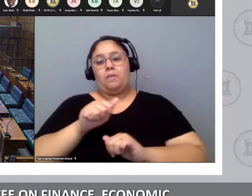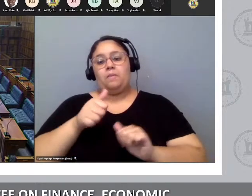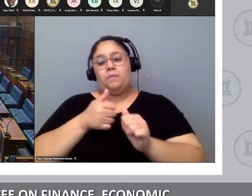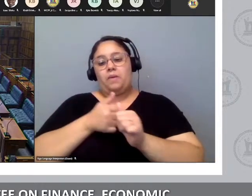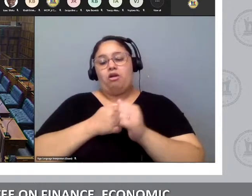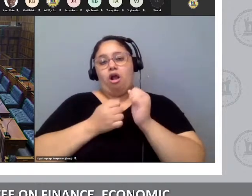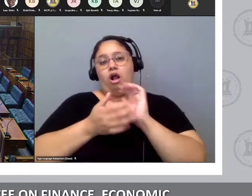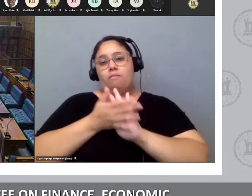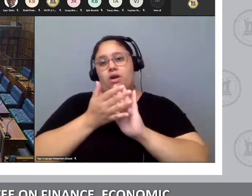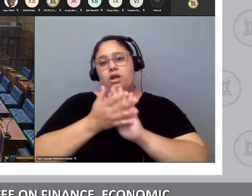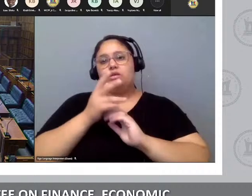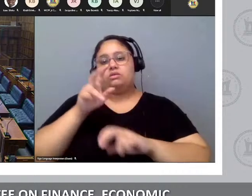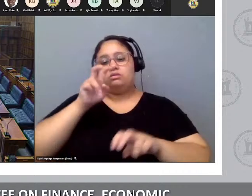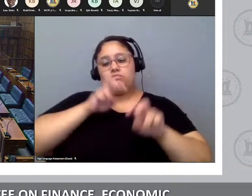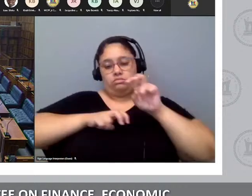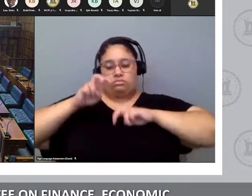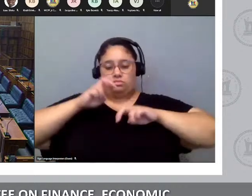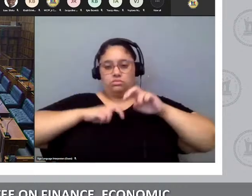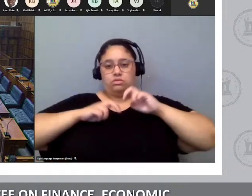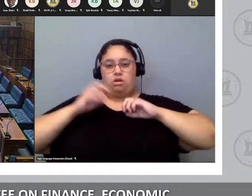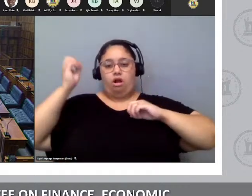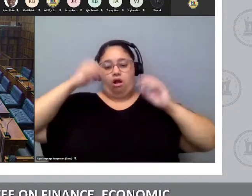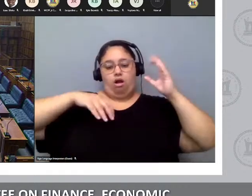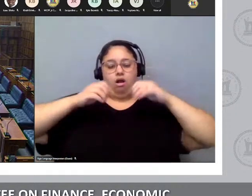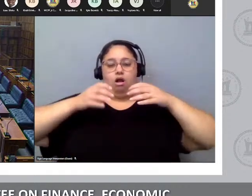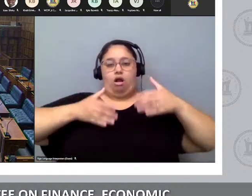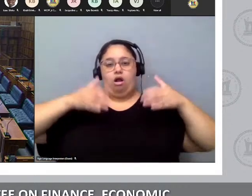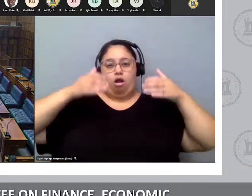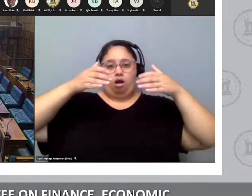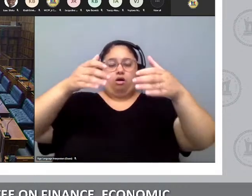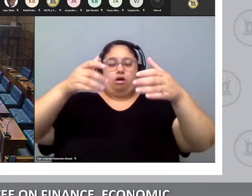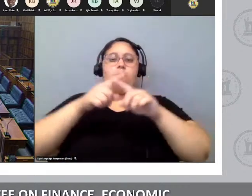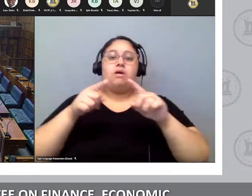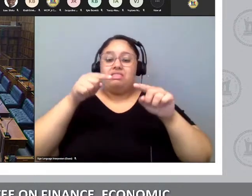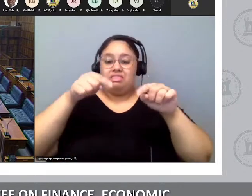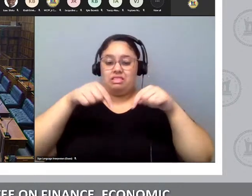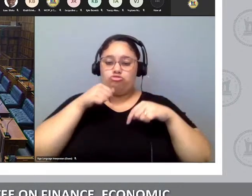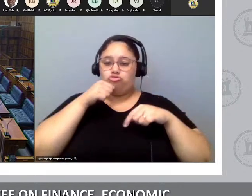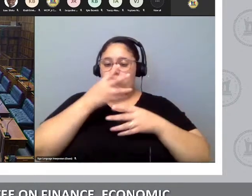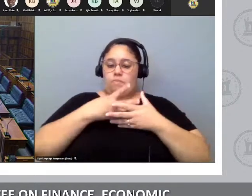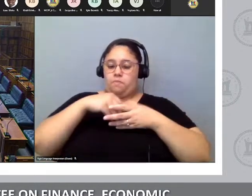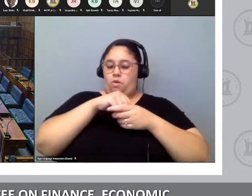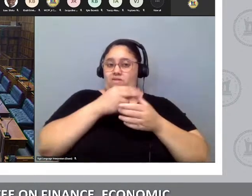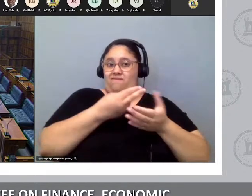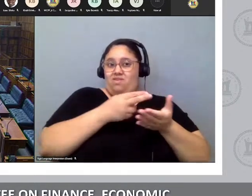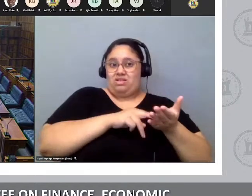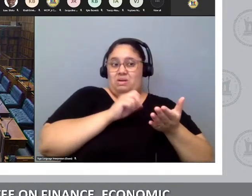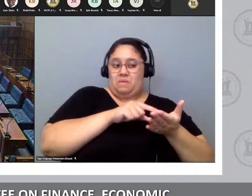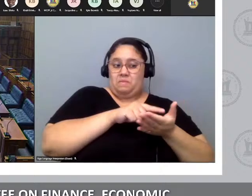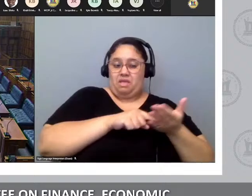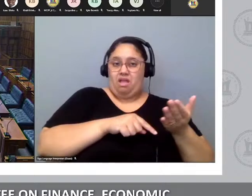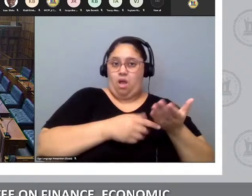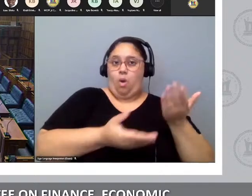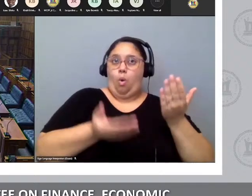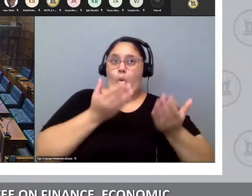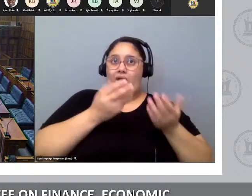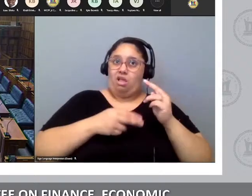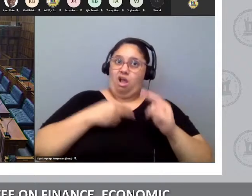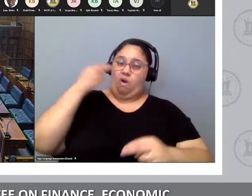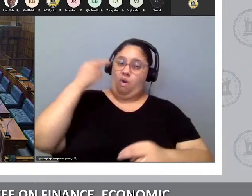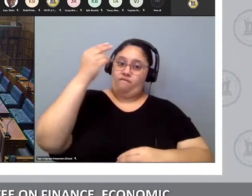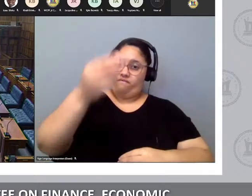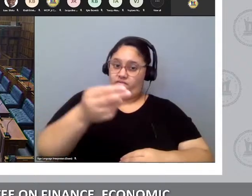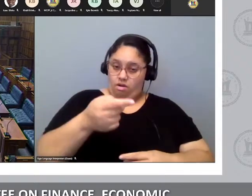they are storing cargo so what is not part of the the contracted volumes moving through a